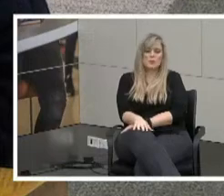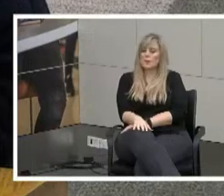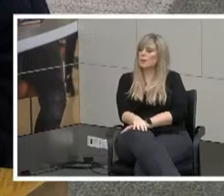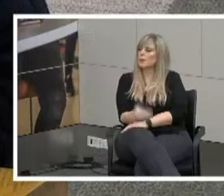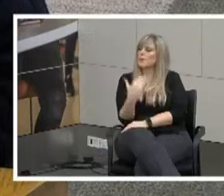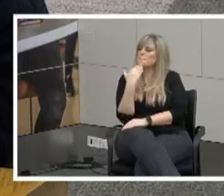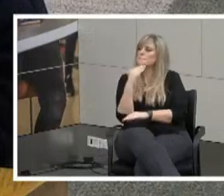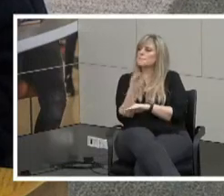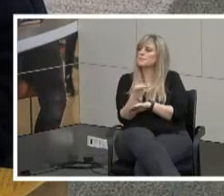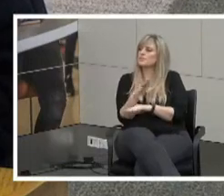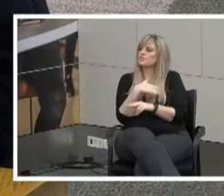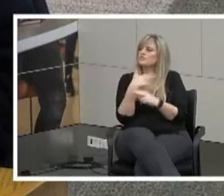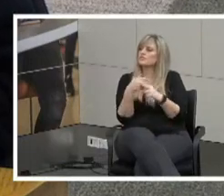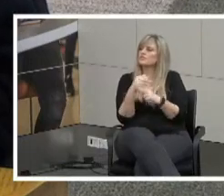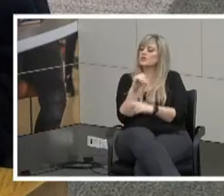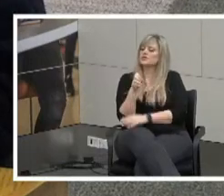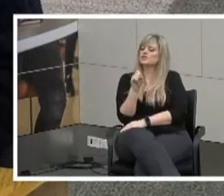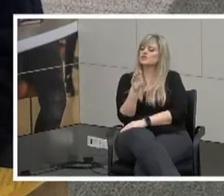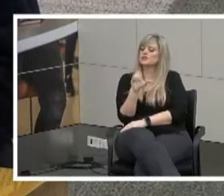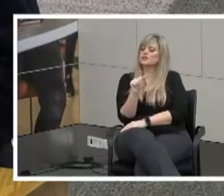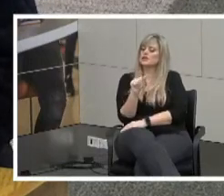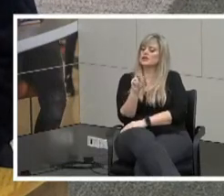forward Jess